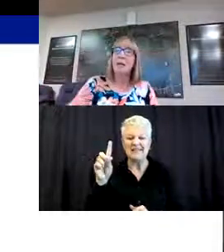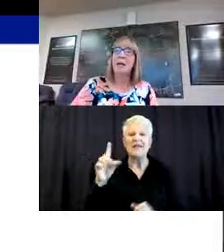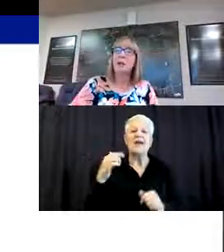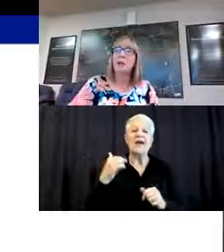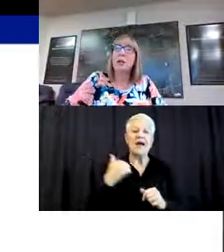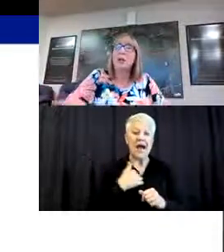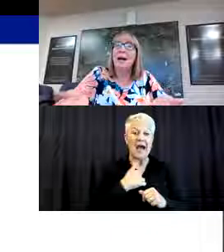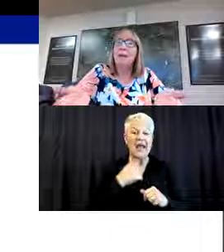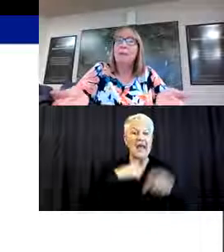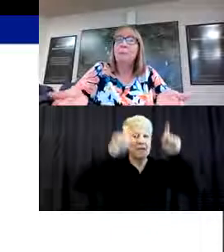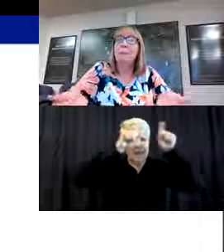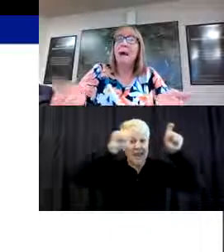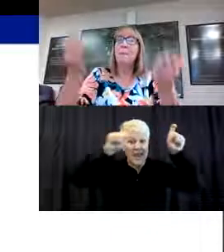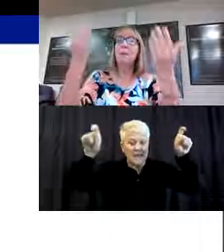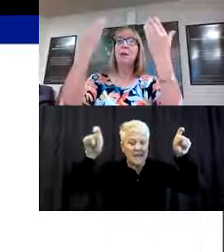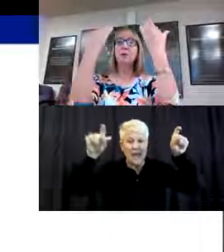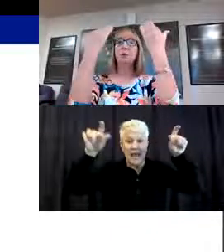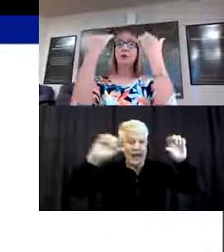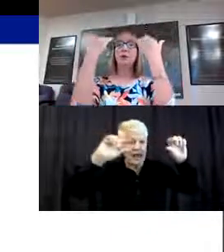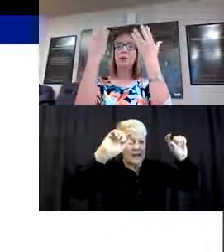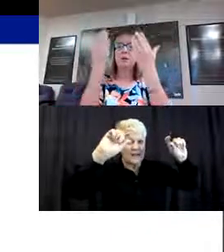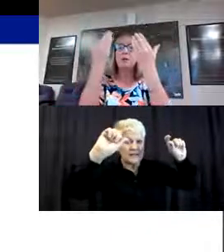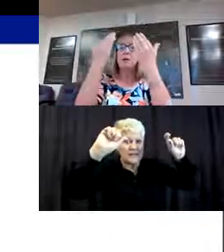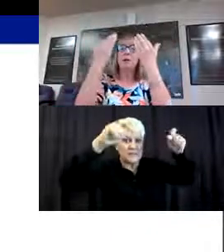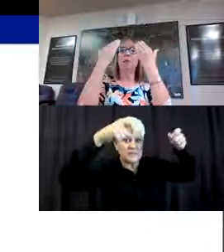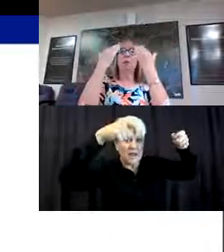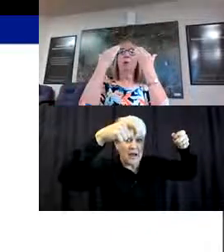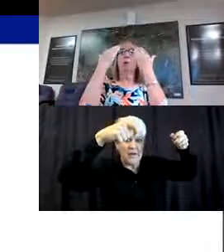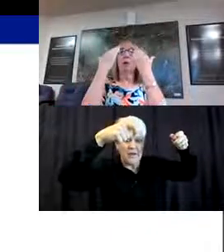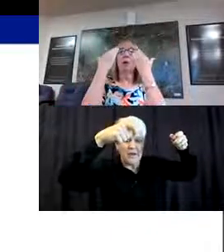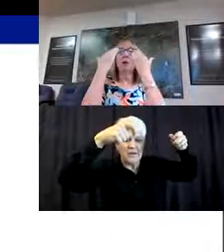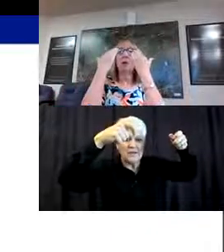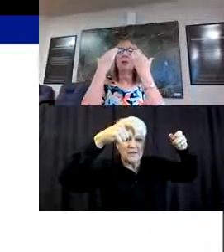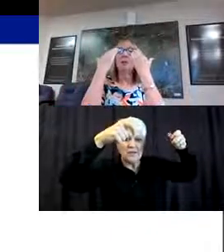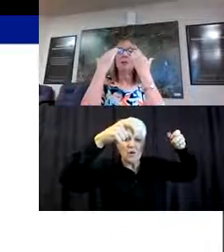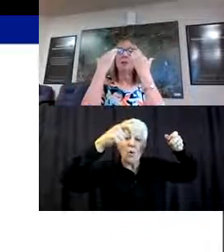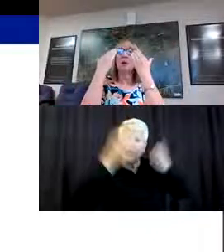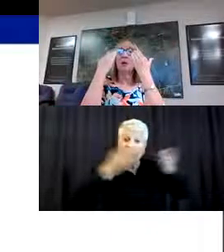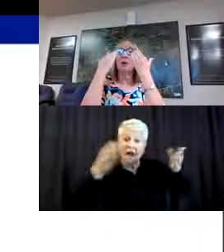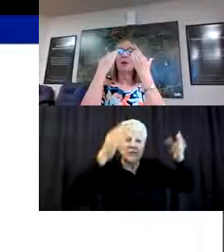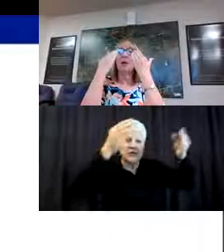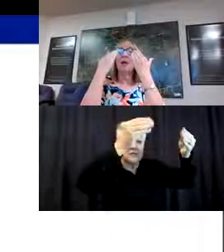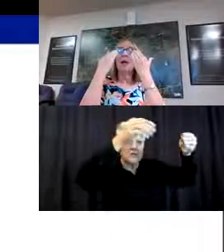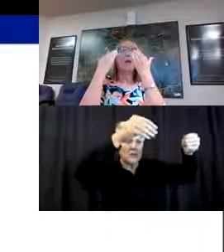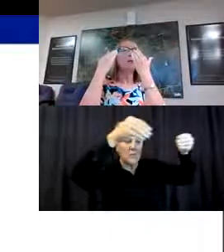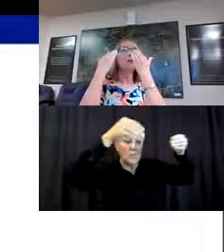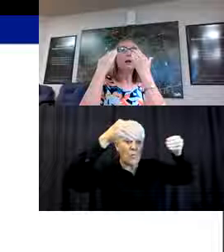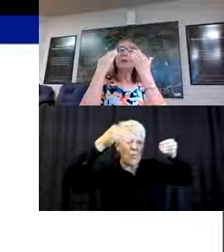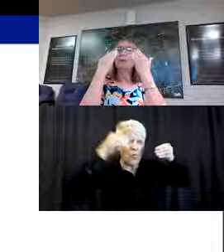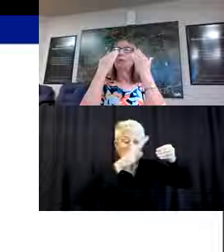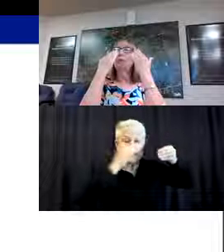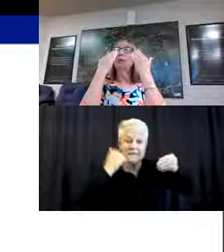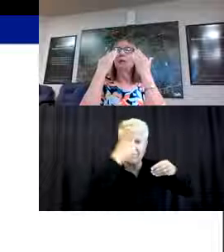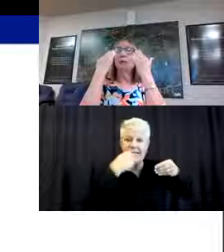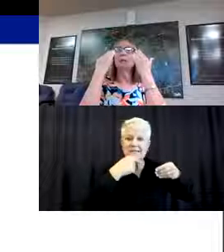things hanging. And as long as I tipped it up so that the objects kind of were more close into where he was, he